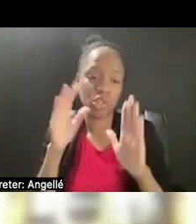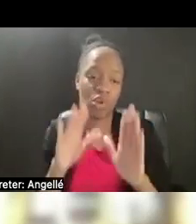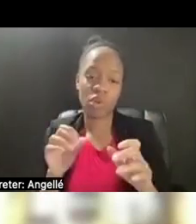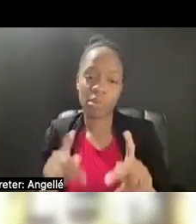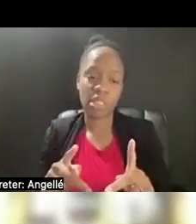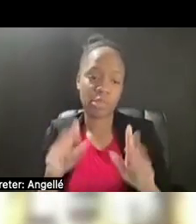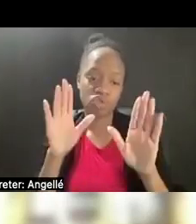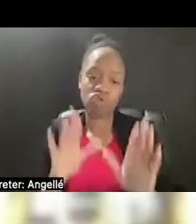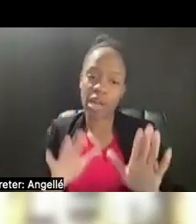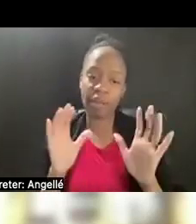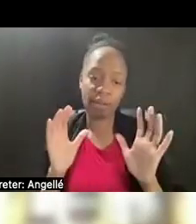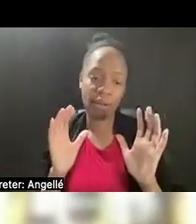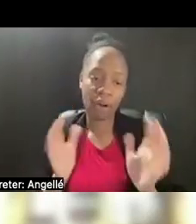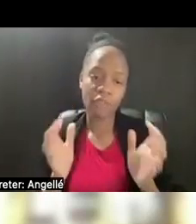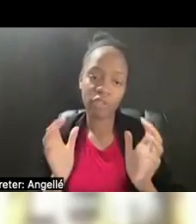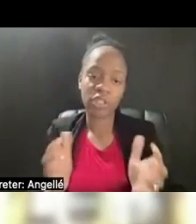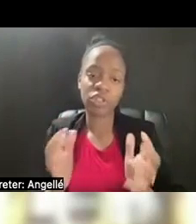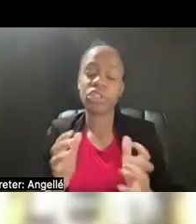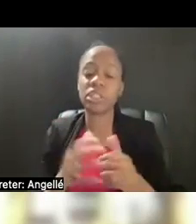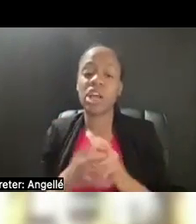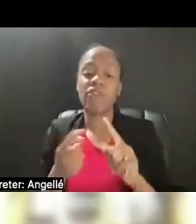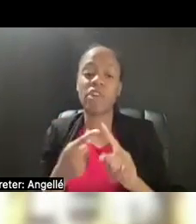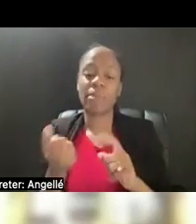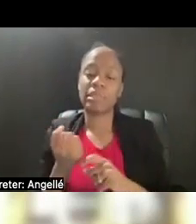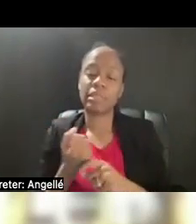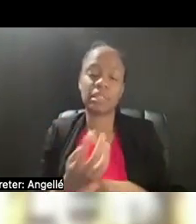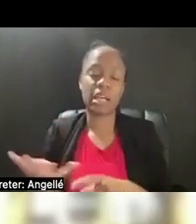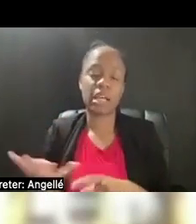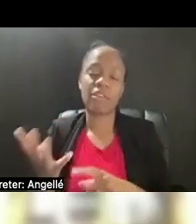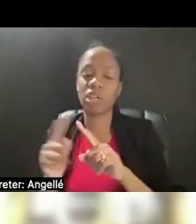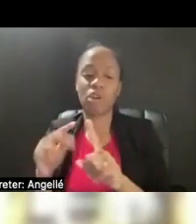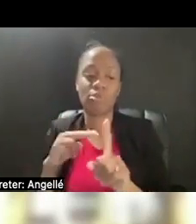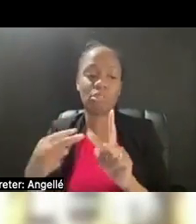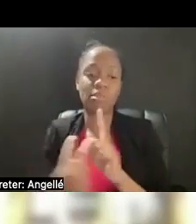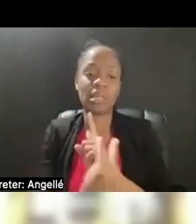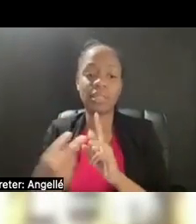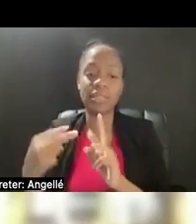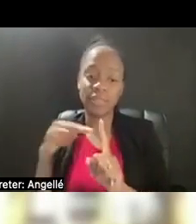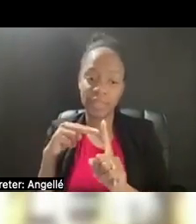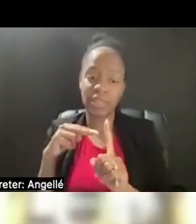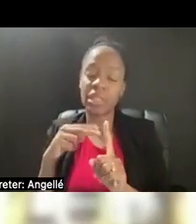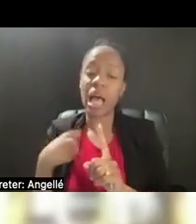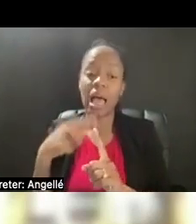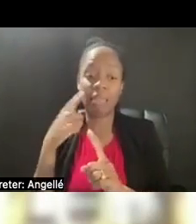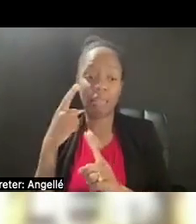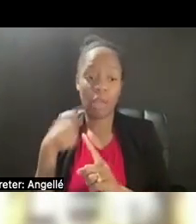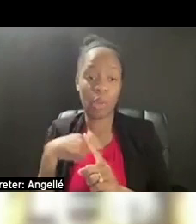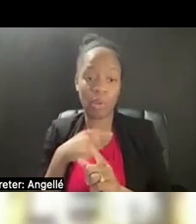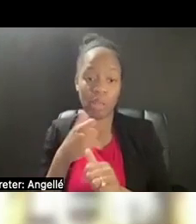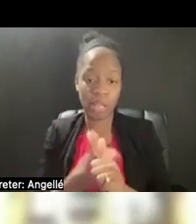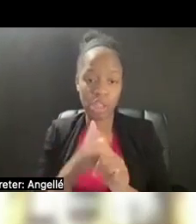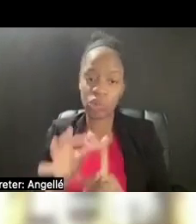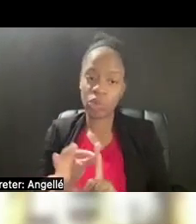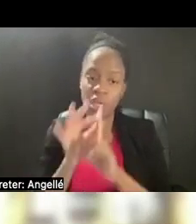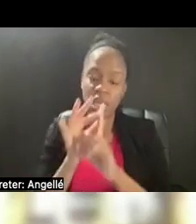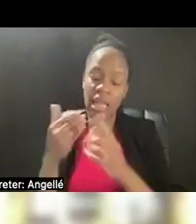great conversation from several different viewpoints. I think we've each uniquely brought our